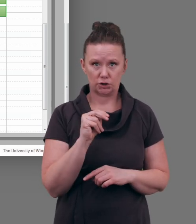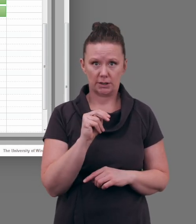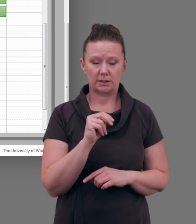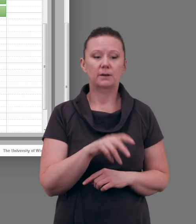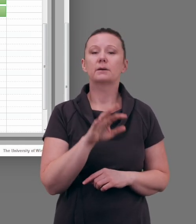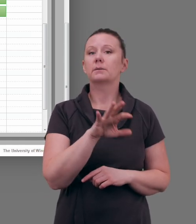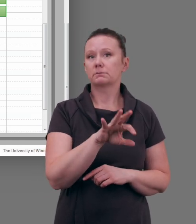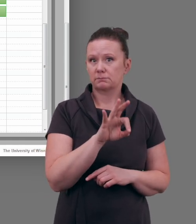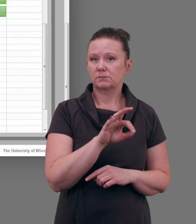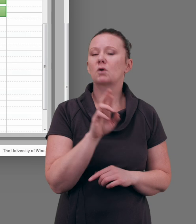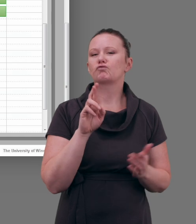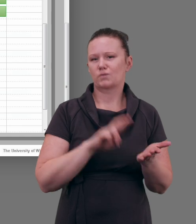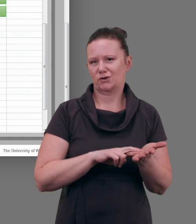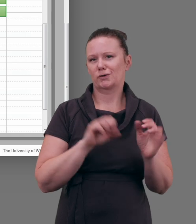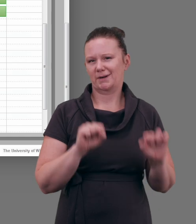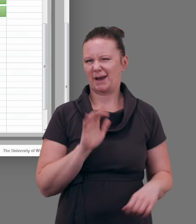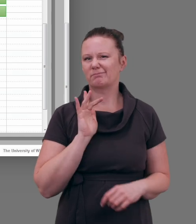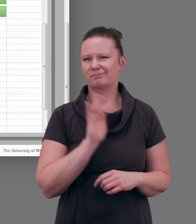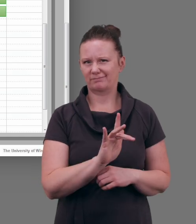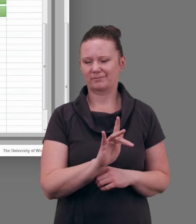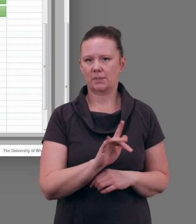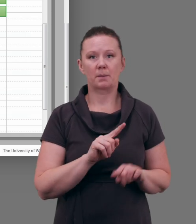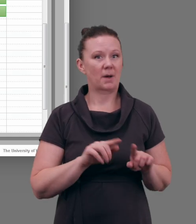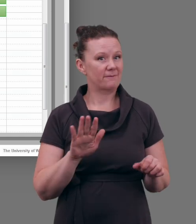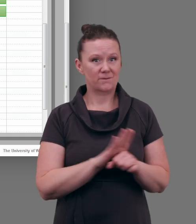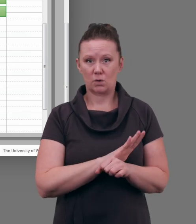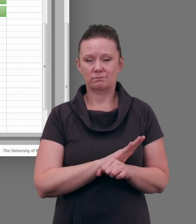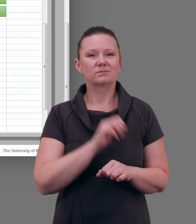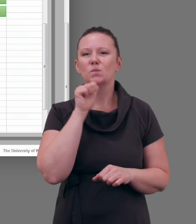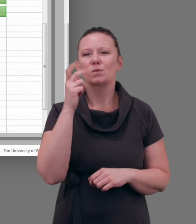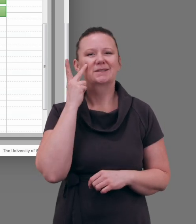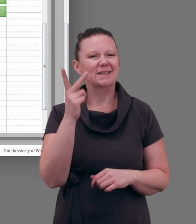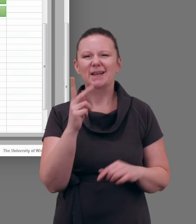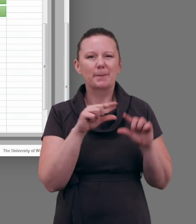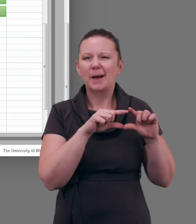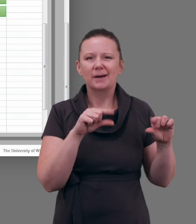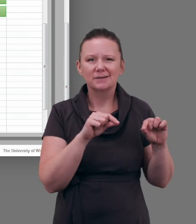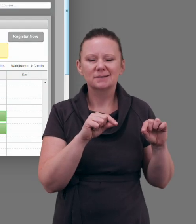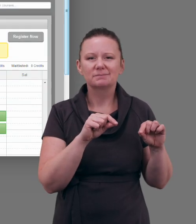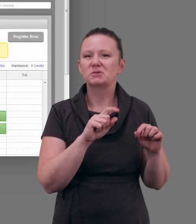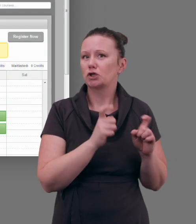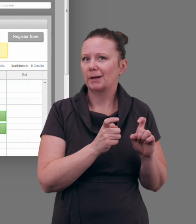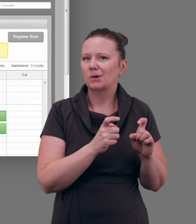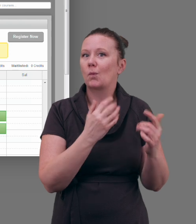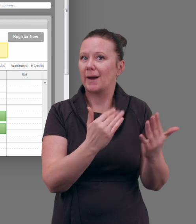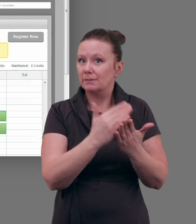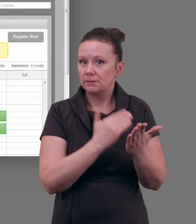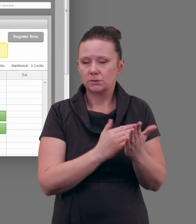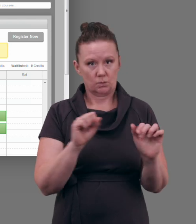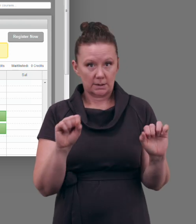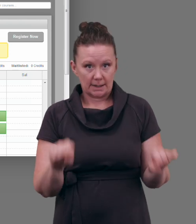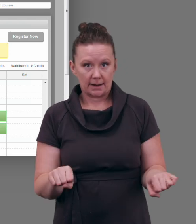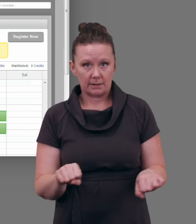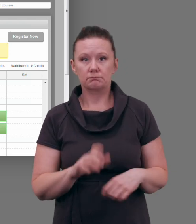that are currently unavailable, the Register button will not display on the section. You can either waitlist yourself for the section or select a